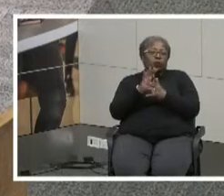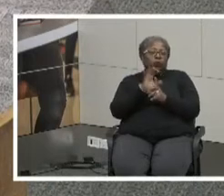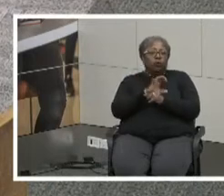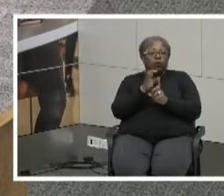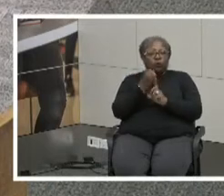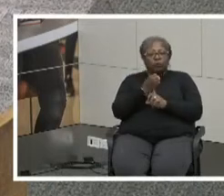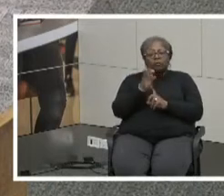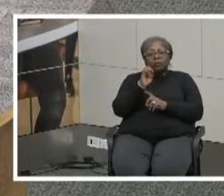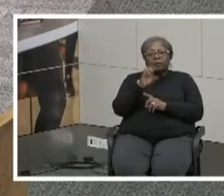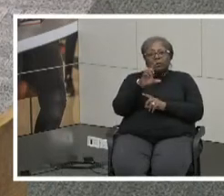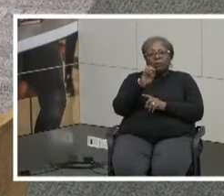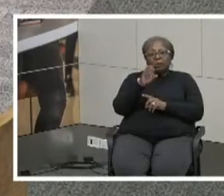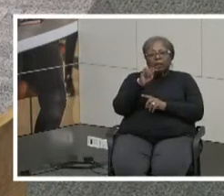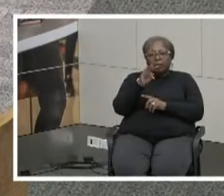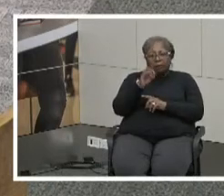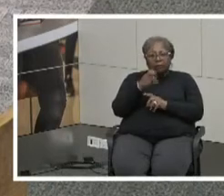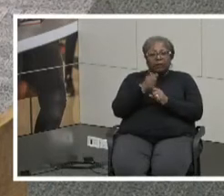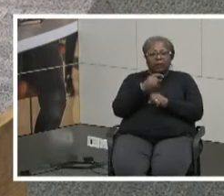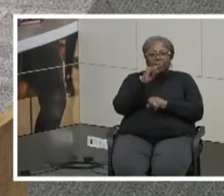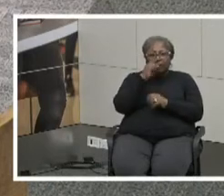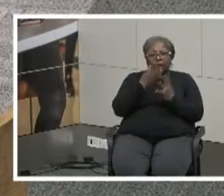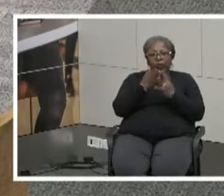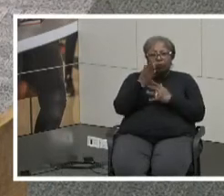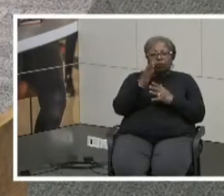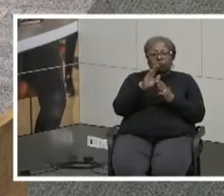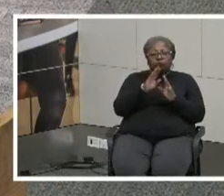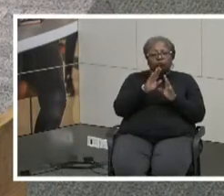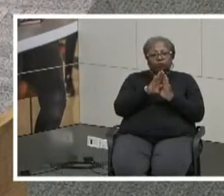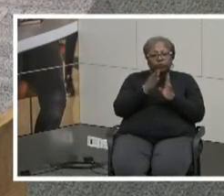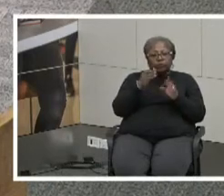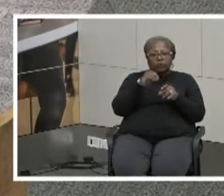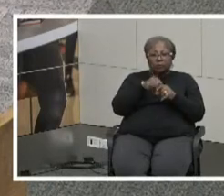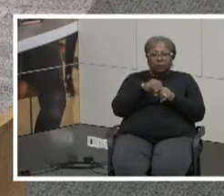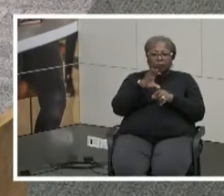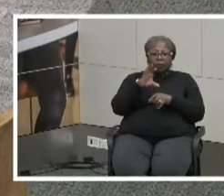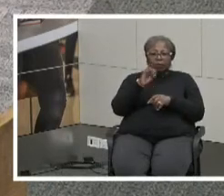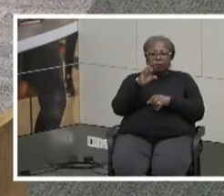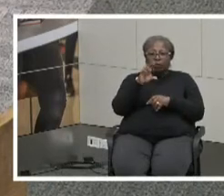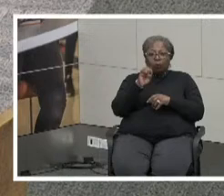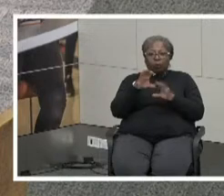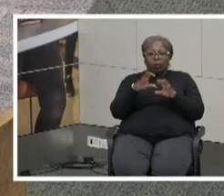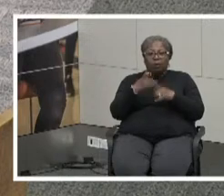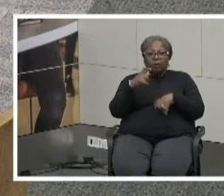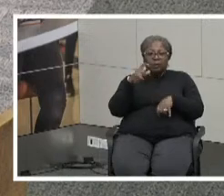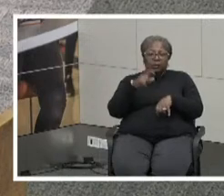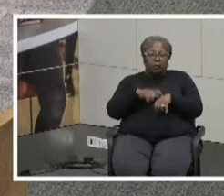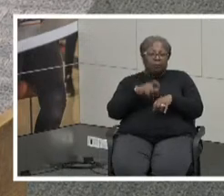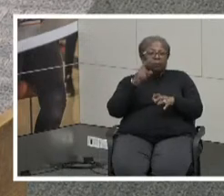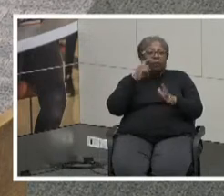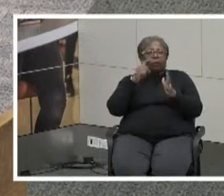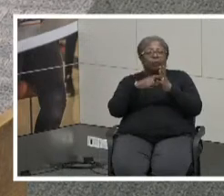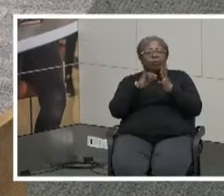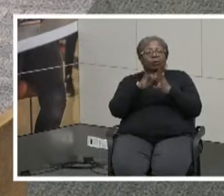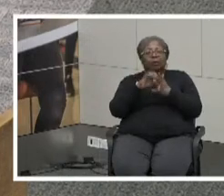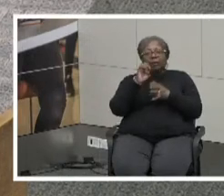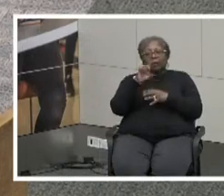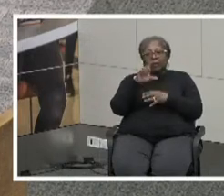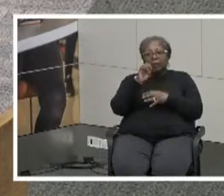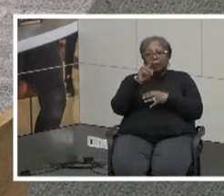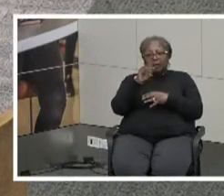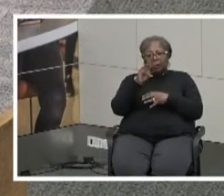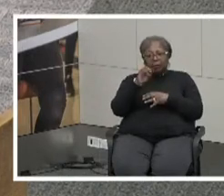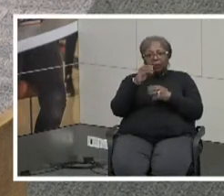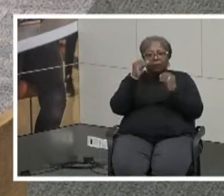electives get kids through the doors and into the seats of their core classes it's time you recognize that elective teachers